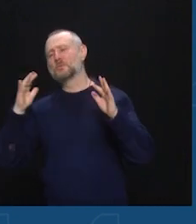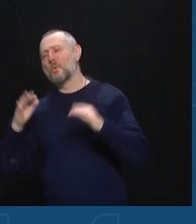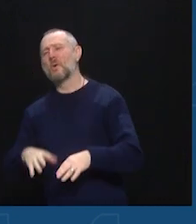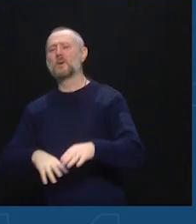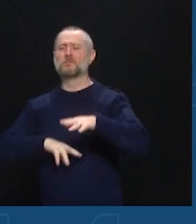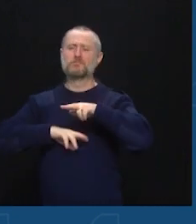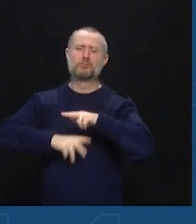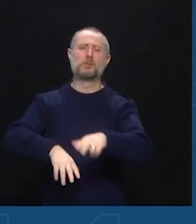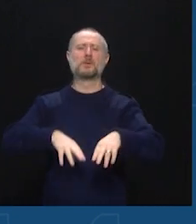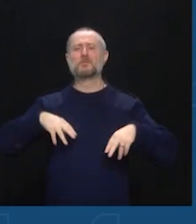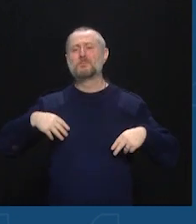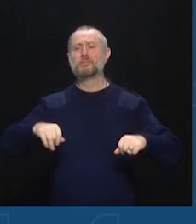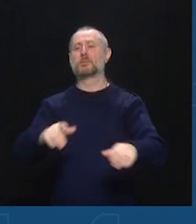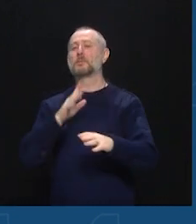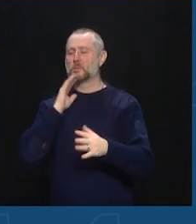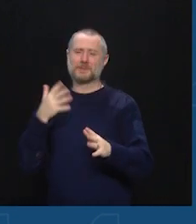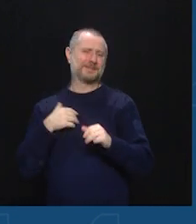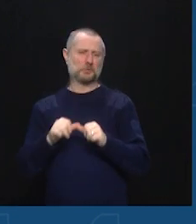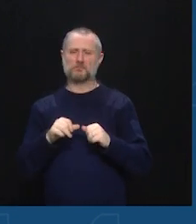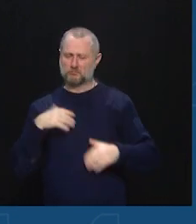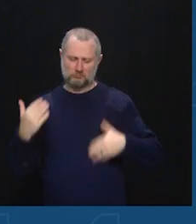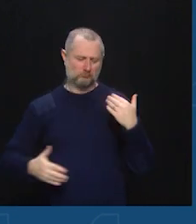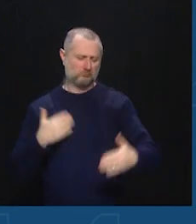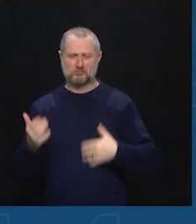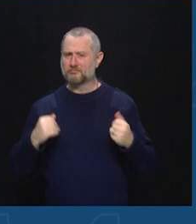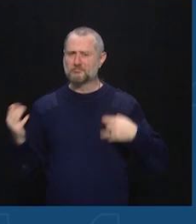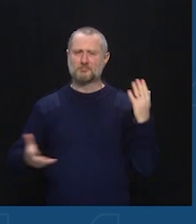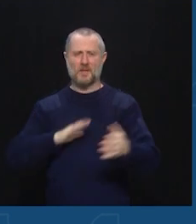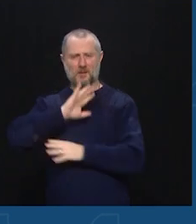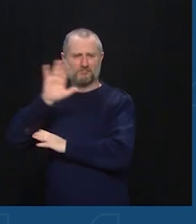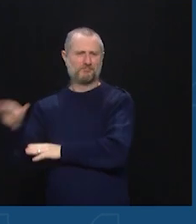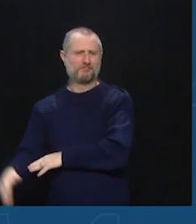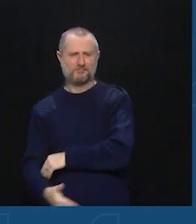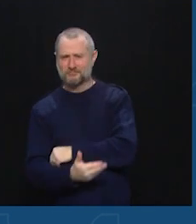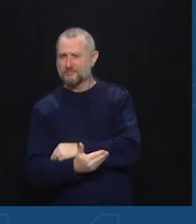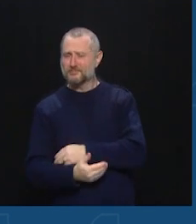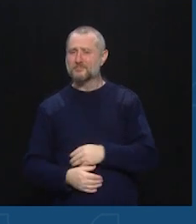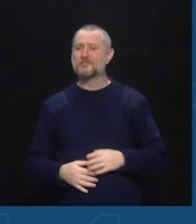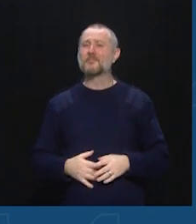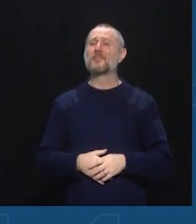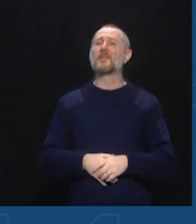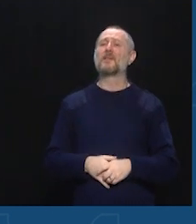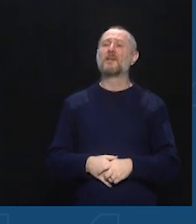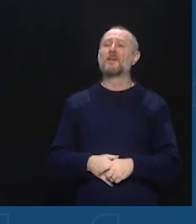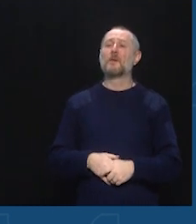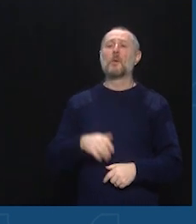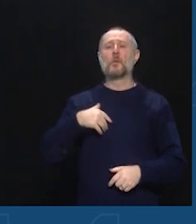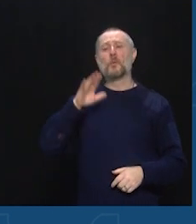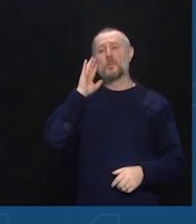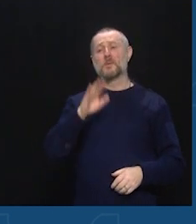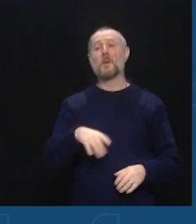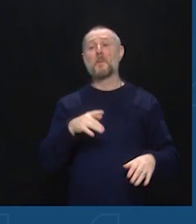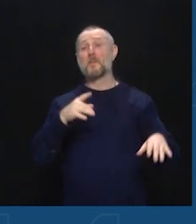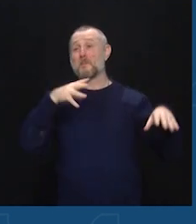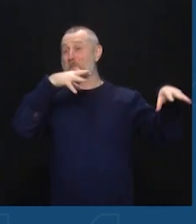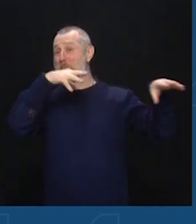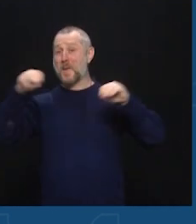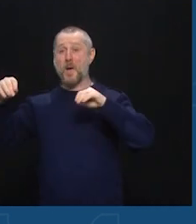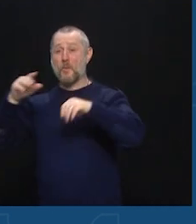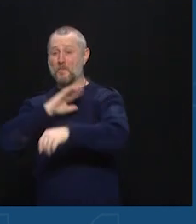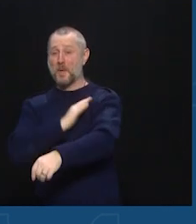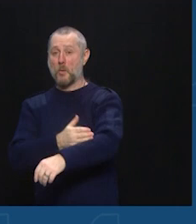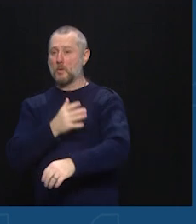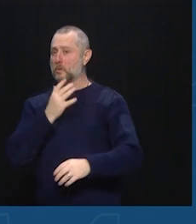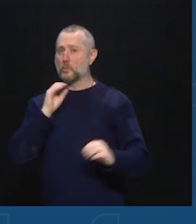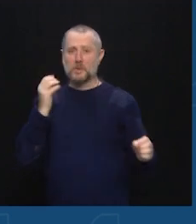and plowing during this entire event. We know that when people lose power, they also lose heat. So